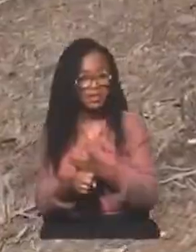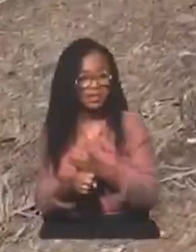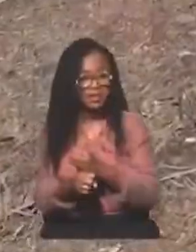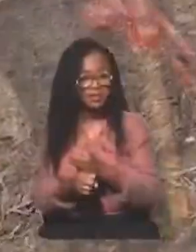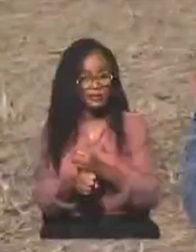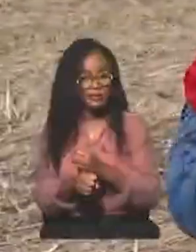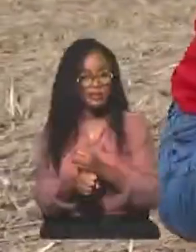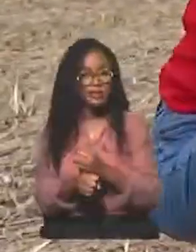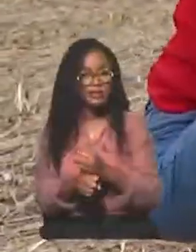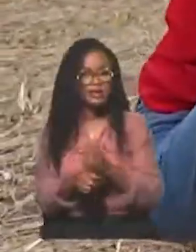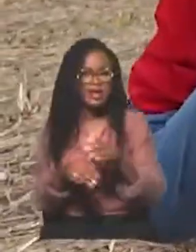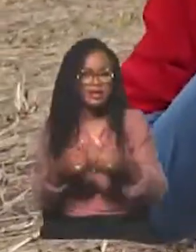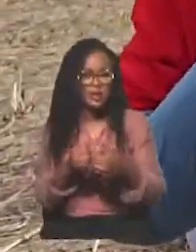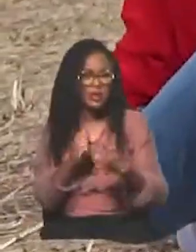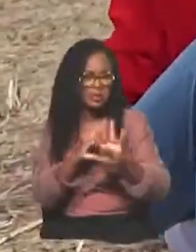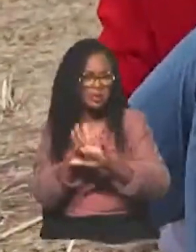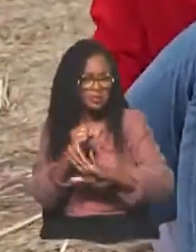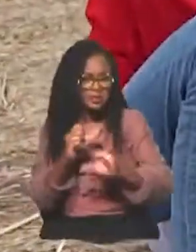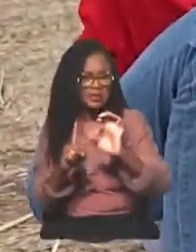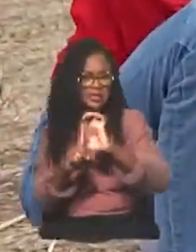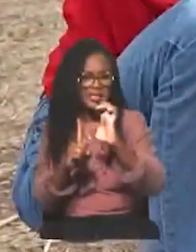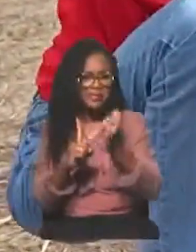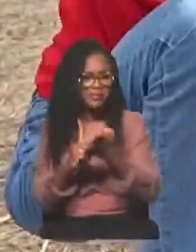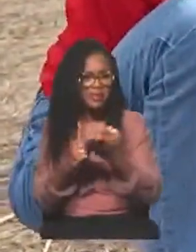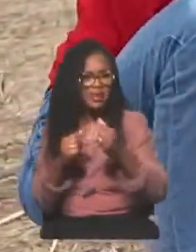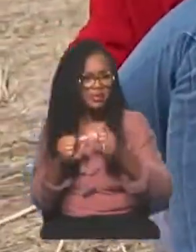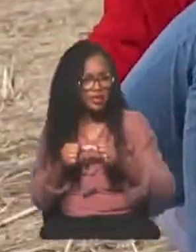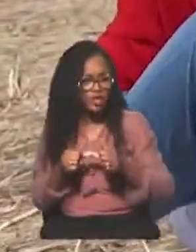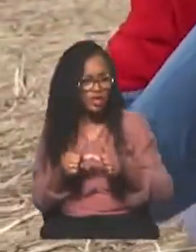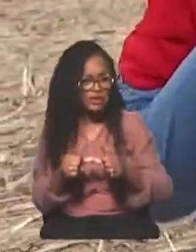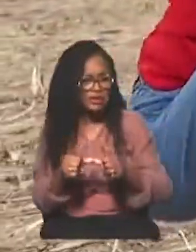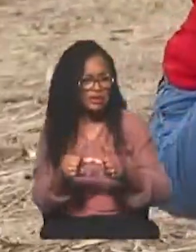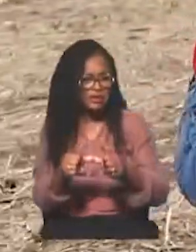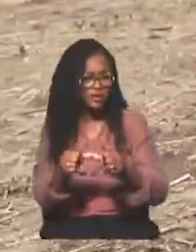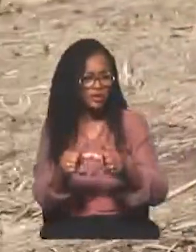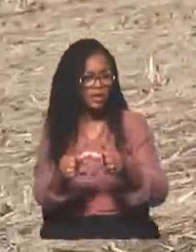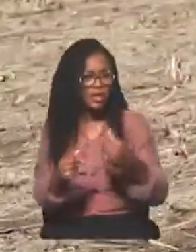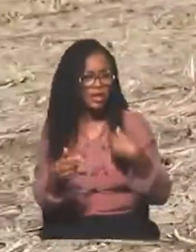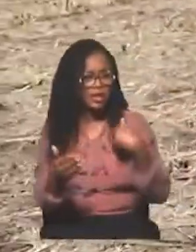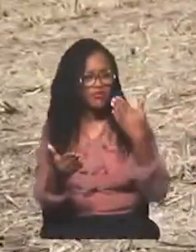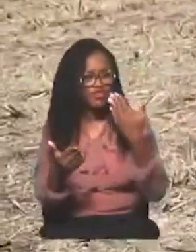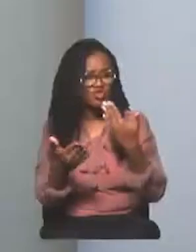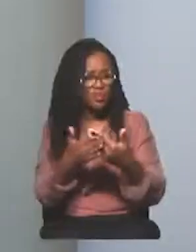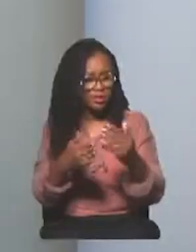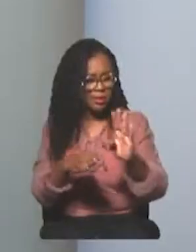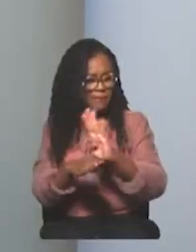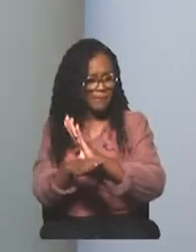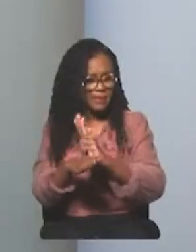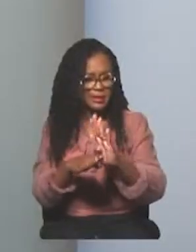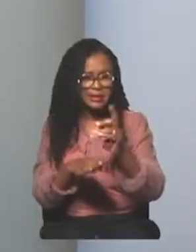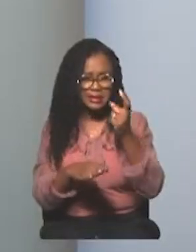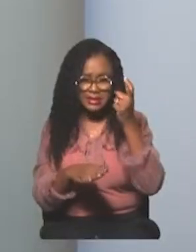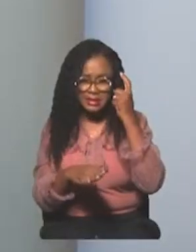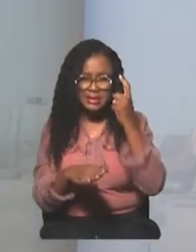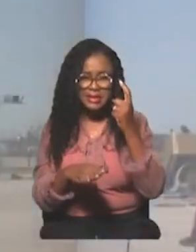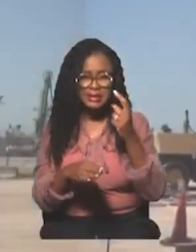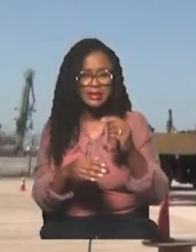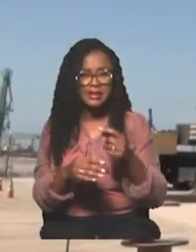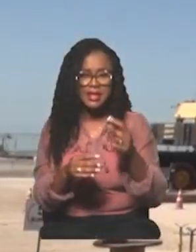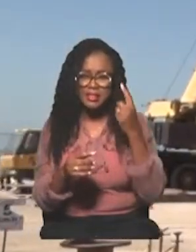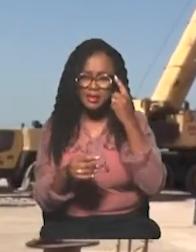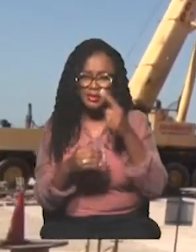as environmental protectors, but ensuring sustainability and good business sense as we build, the industry for the